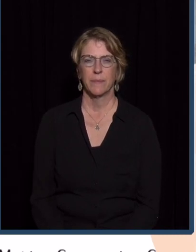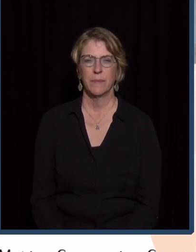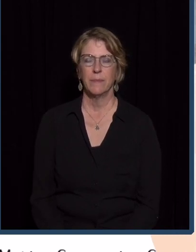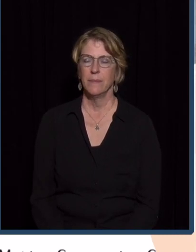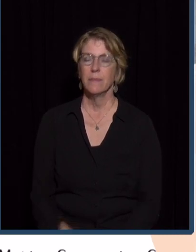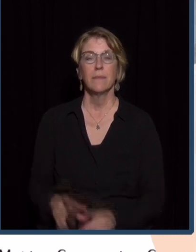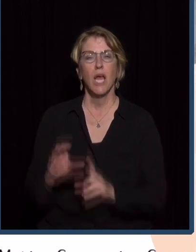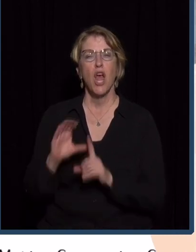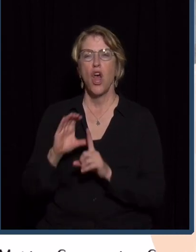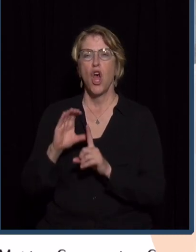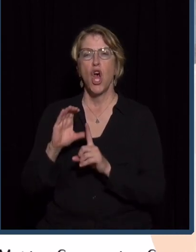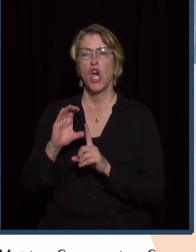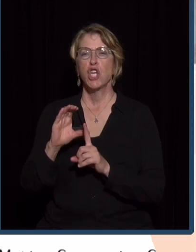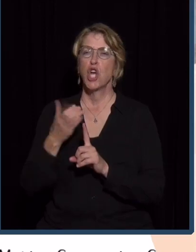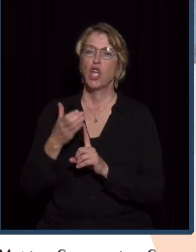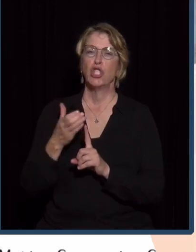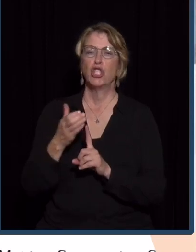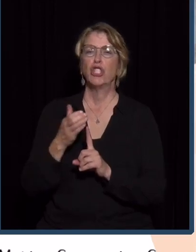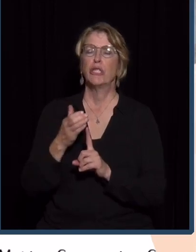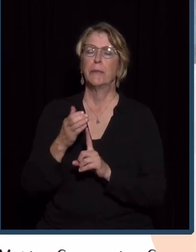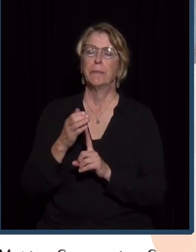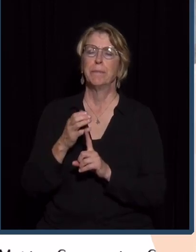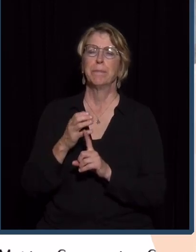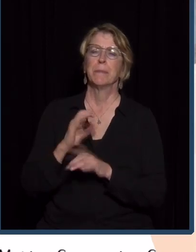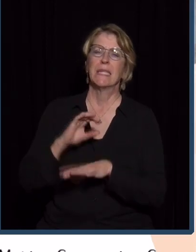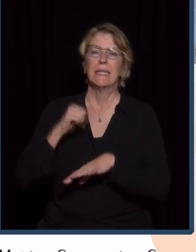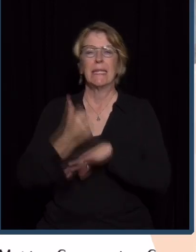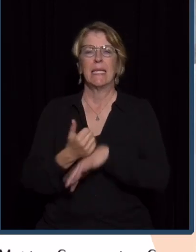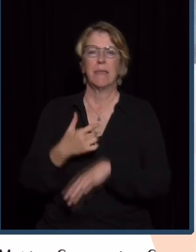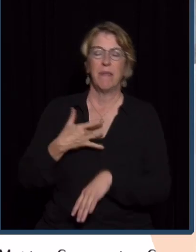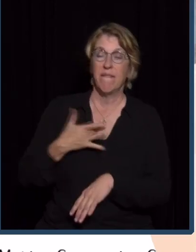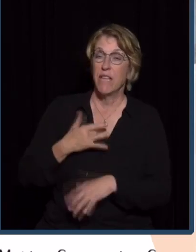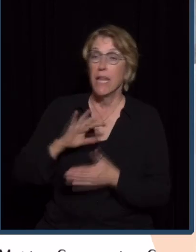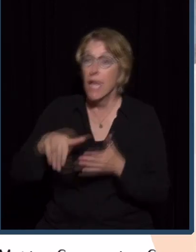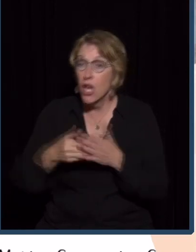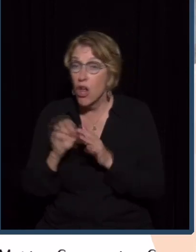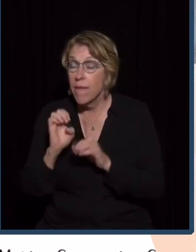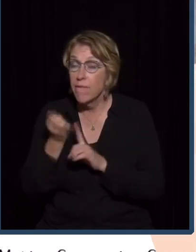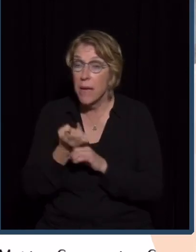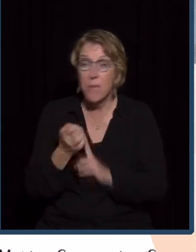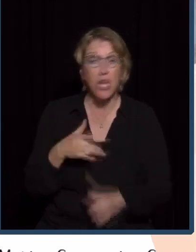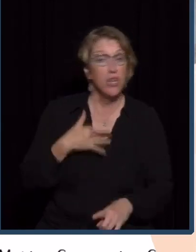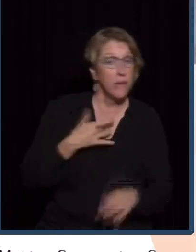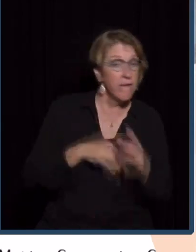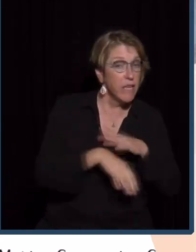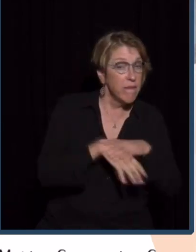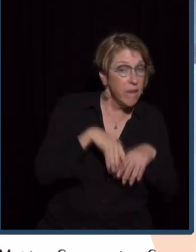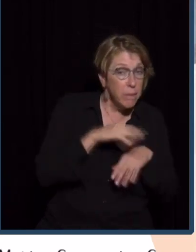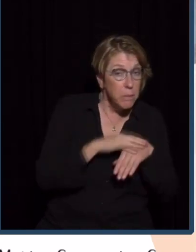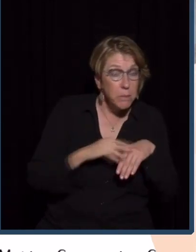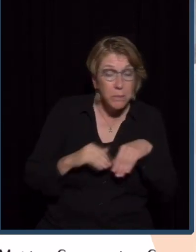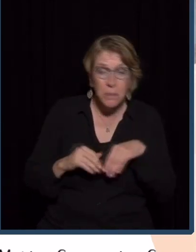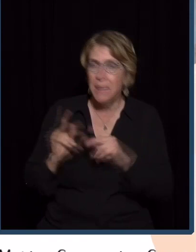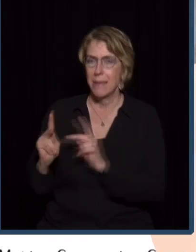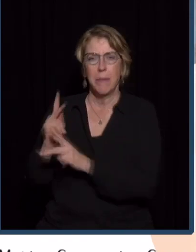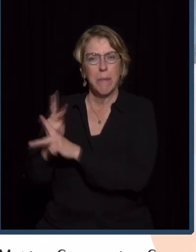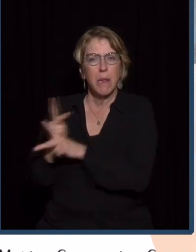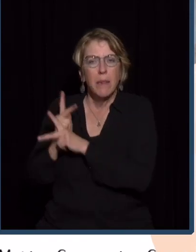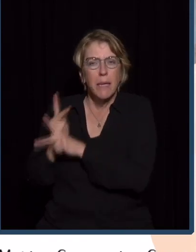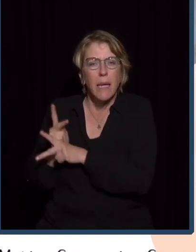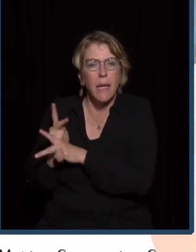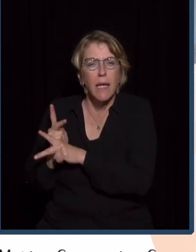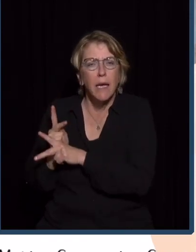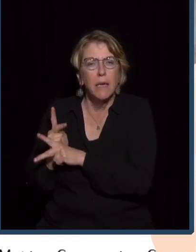Culture sets the tone in every environment. Do you feel at home? Do you feel cared for? And that